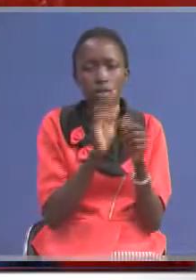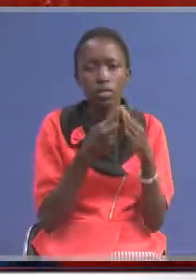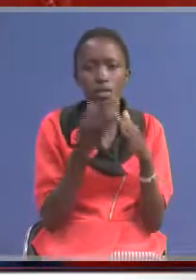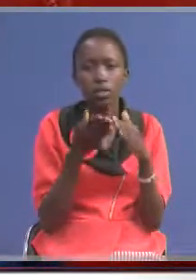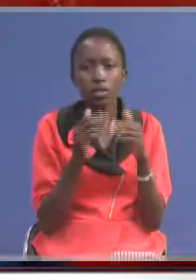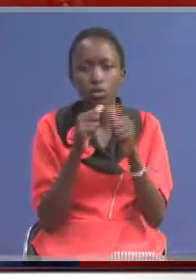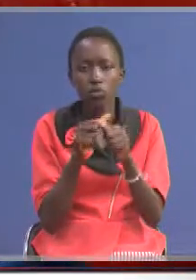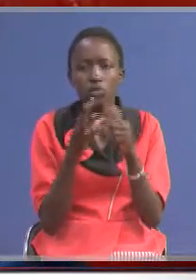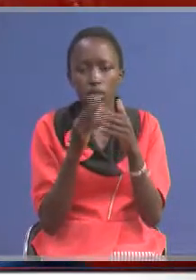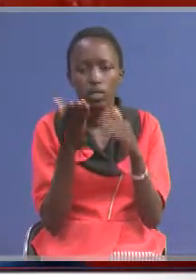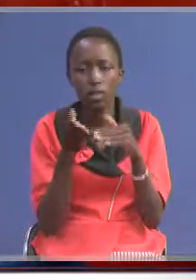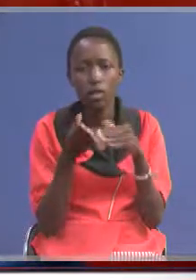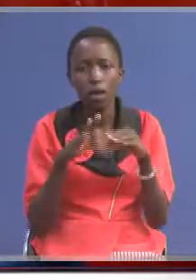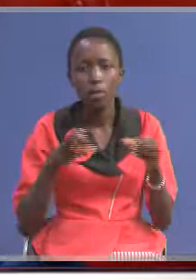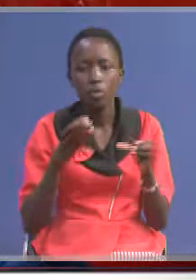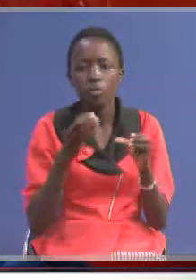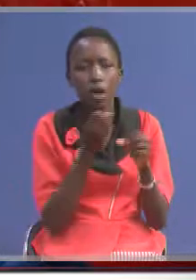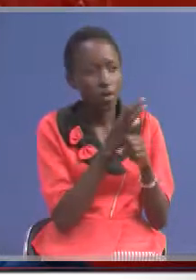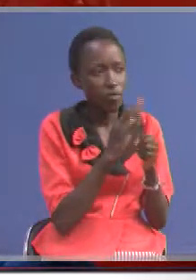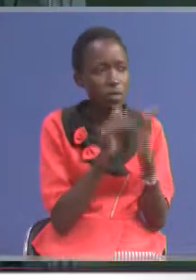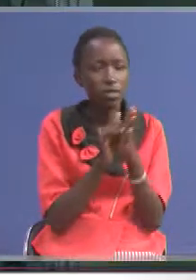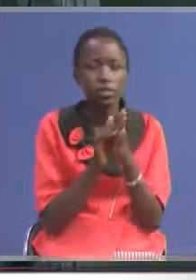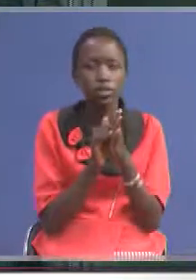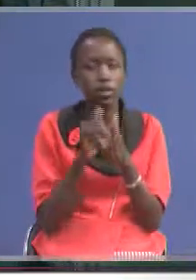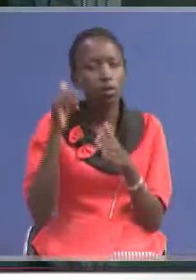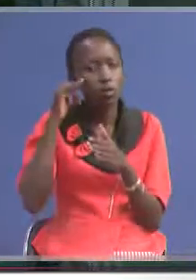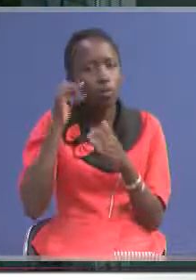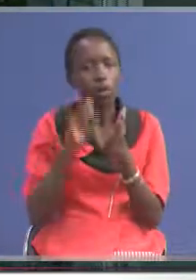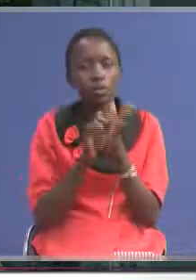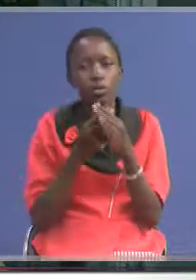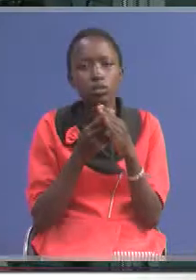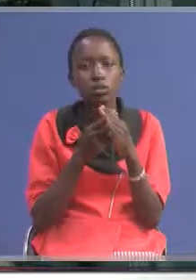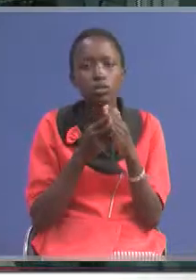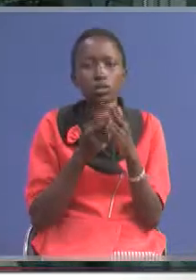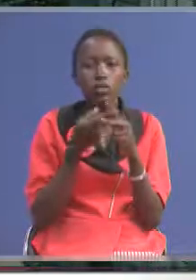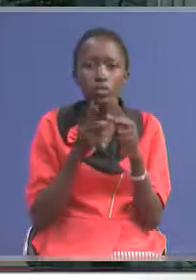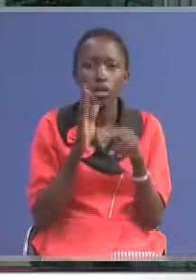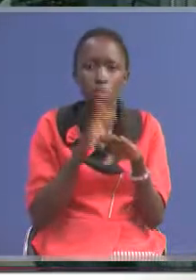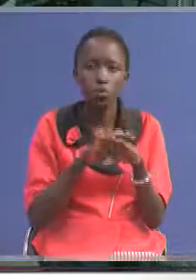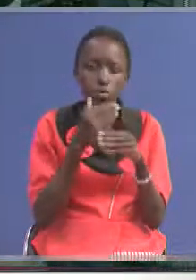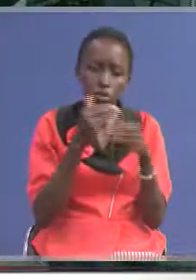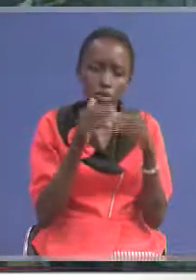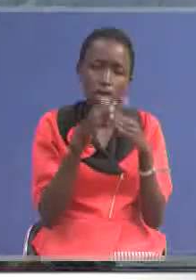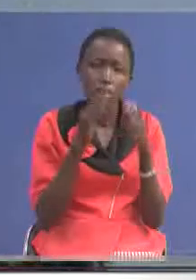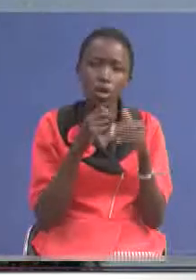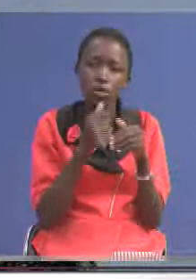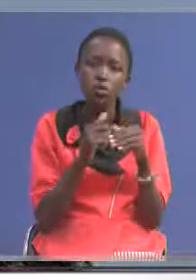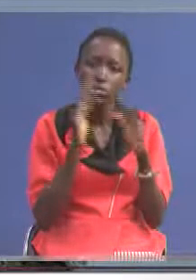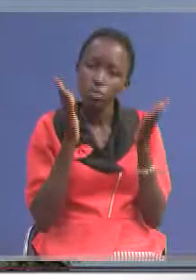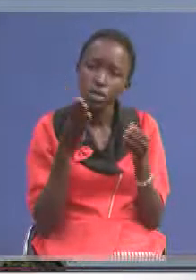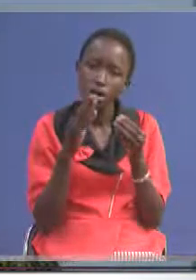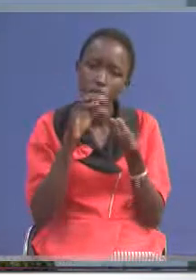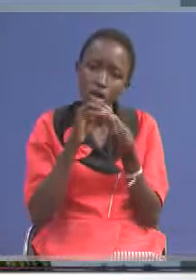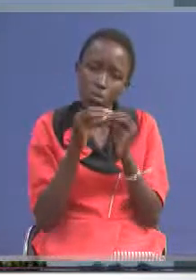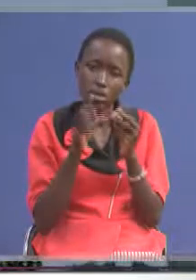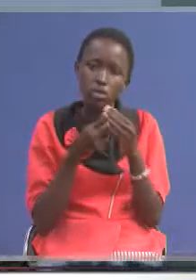Safaricom has continued to lead in the market, Collymore advised that mobile service providers should invest in good infrastructure and not big numbers,